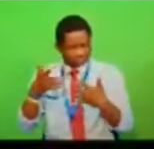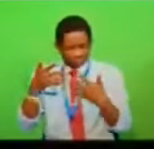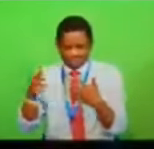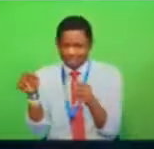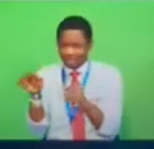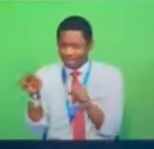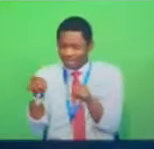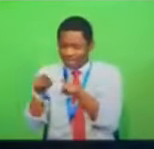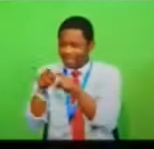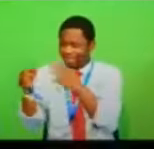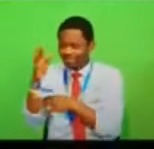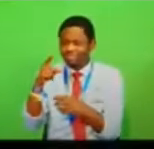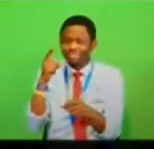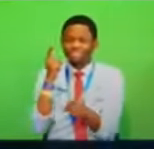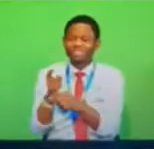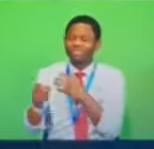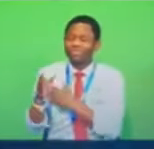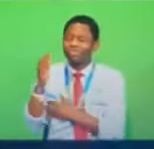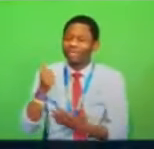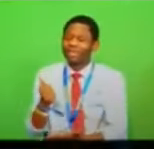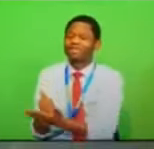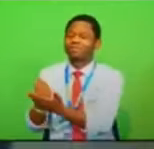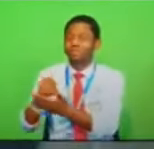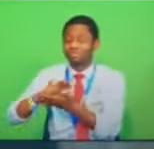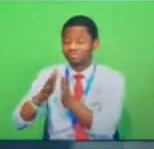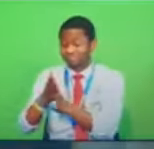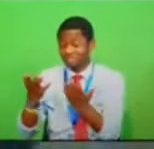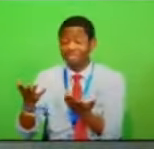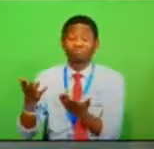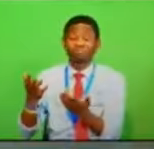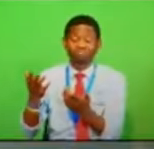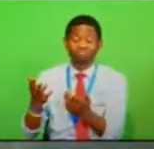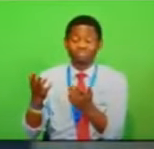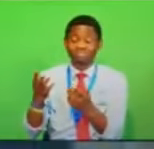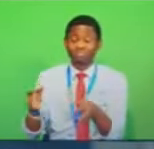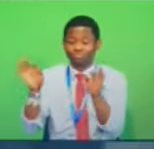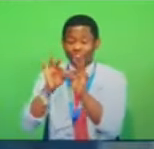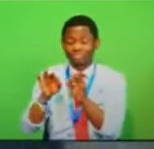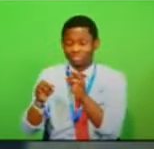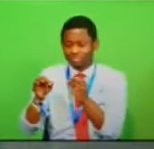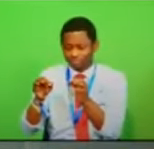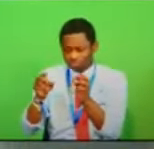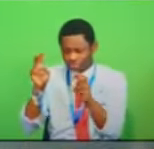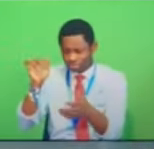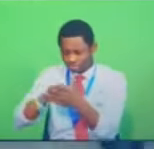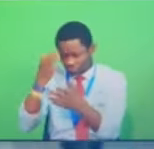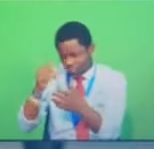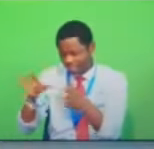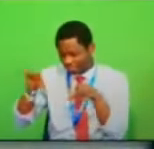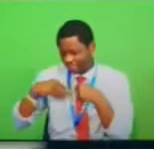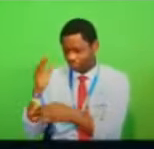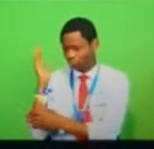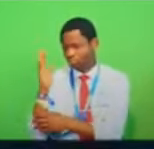divine. God was only helping him. No wonder they accepted his message. They knew that God had come to visit them.